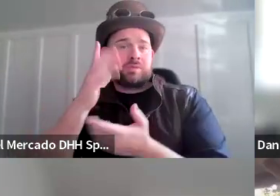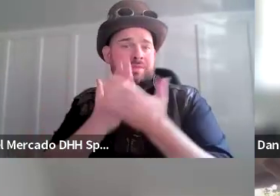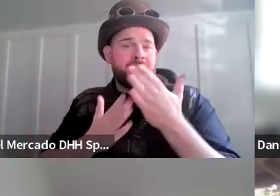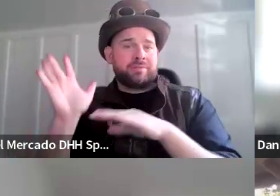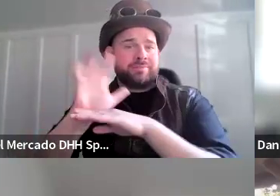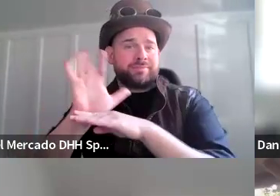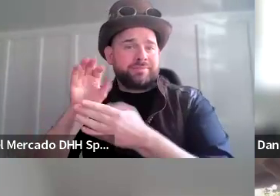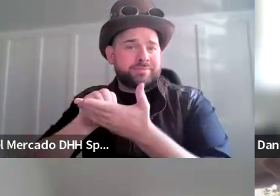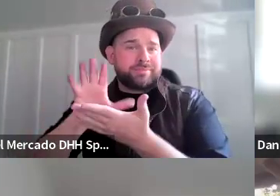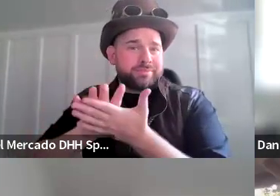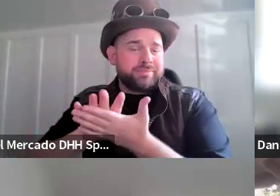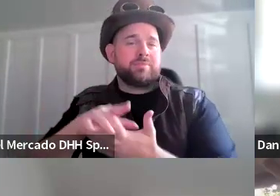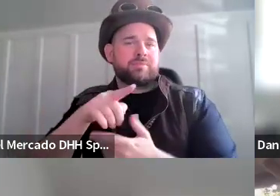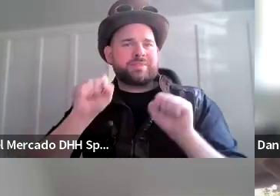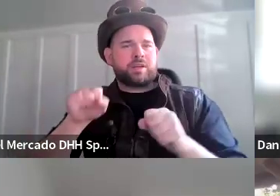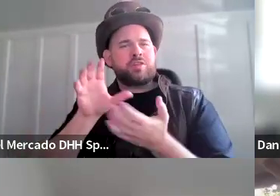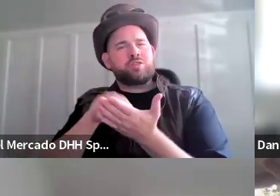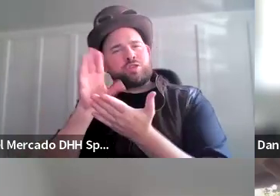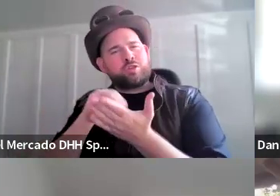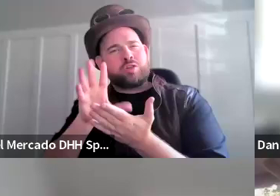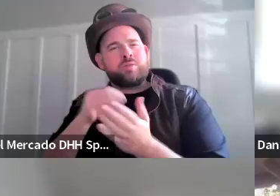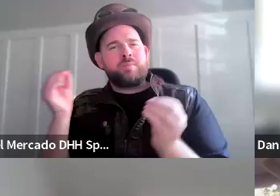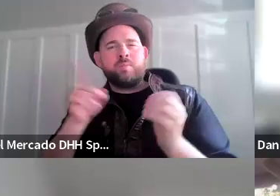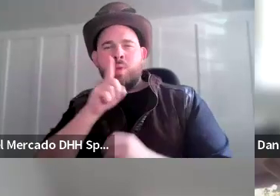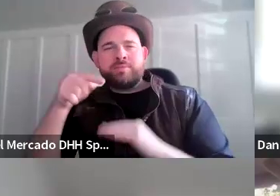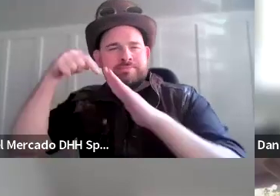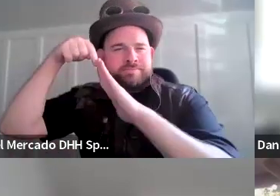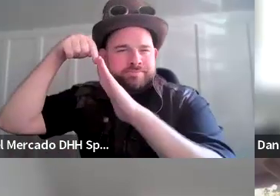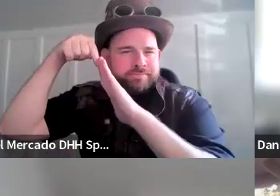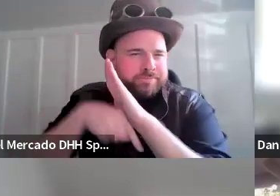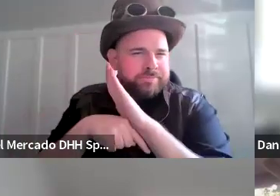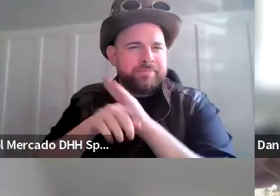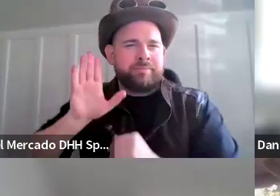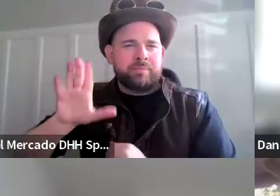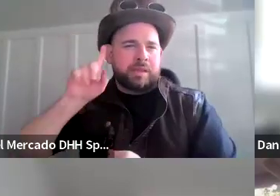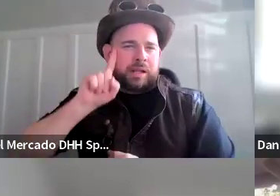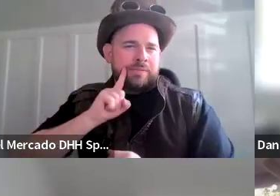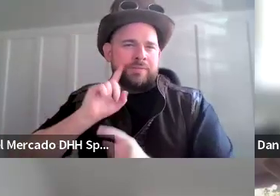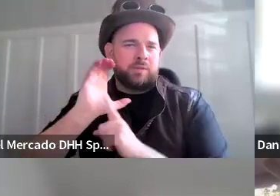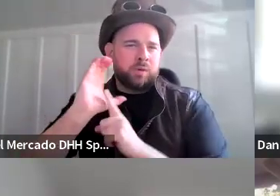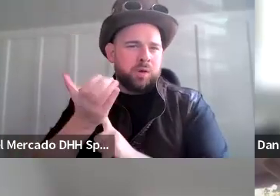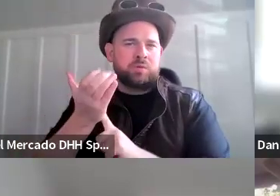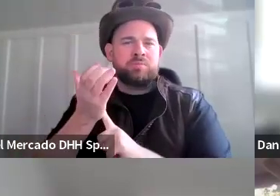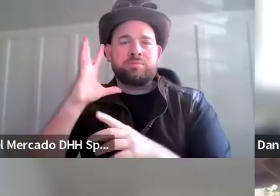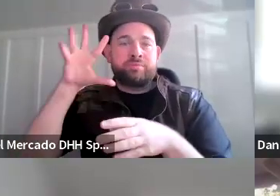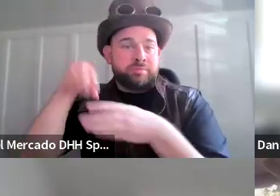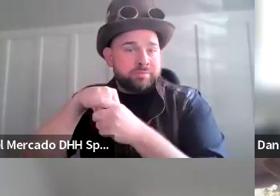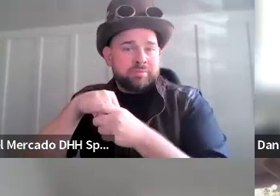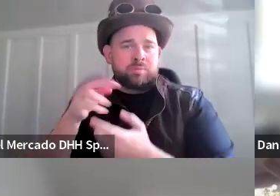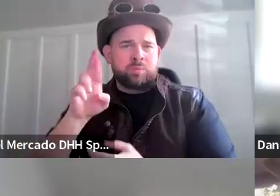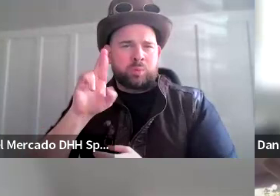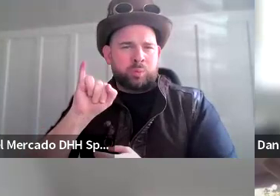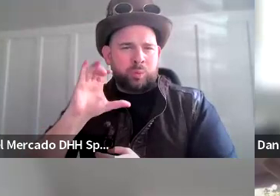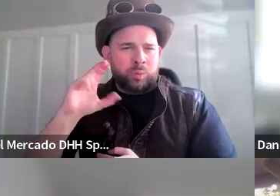Lots of colleges will offer these classes or workshops. Deaf documentaries will really talk in